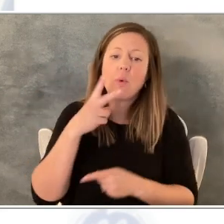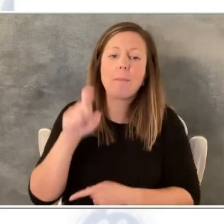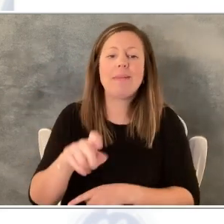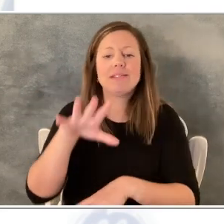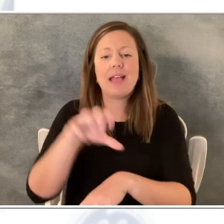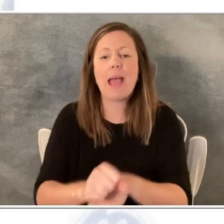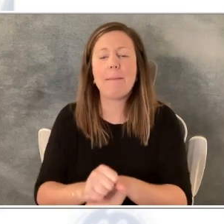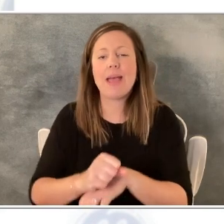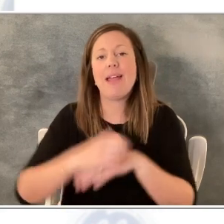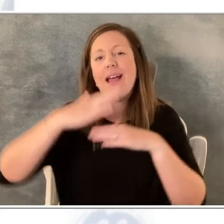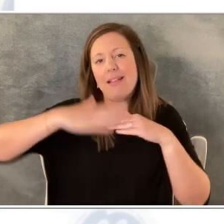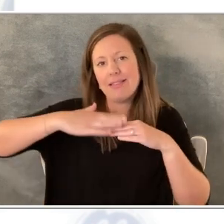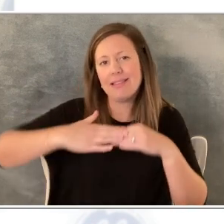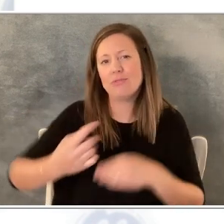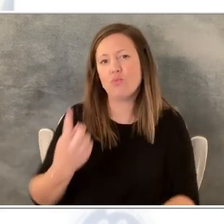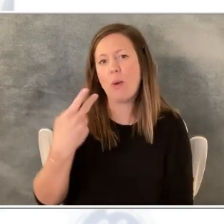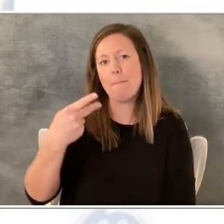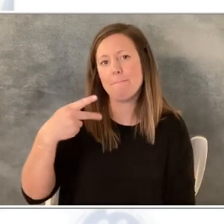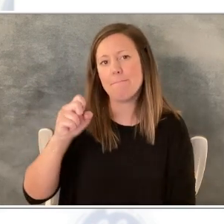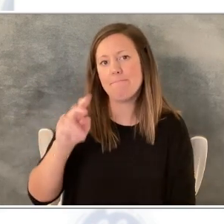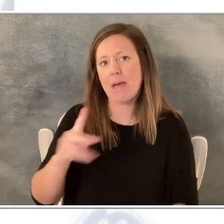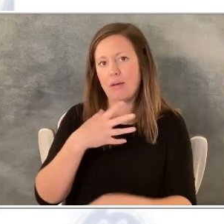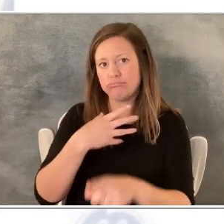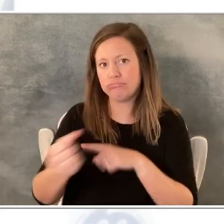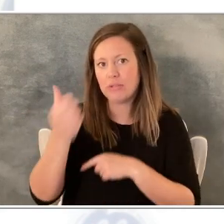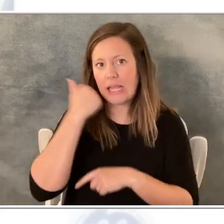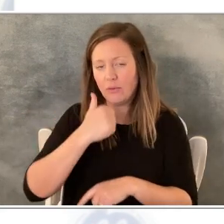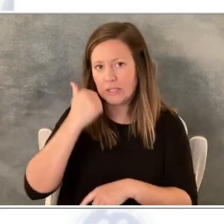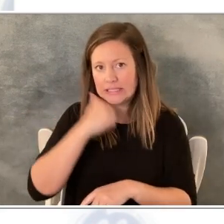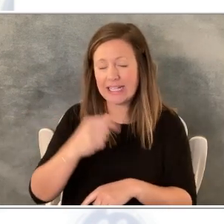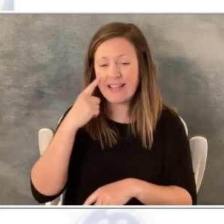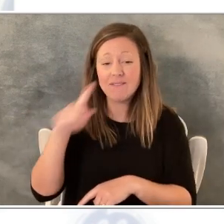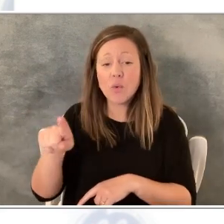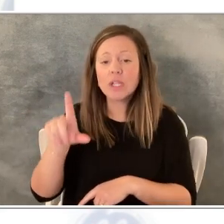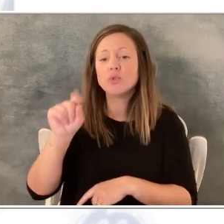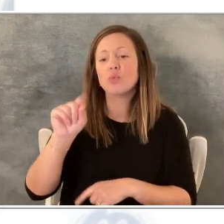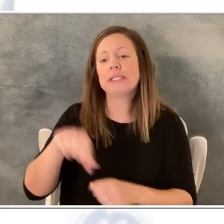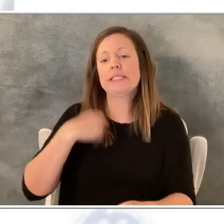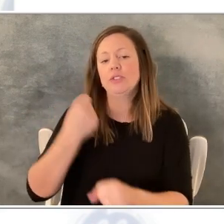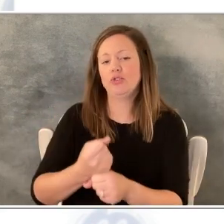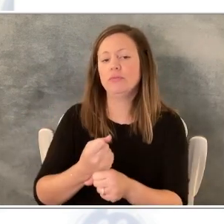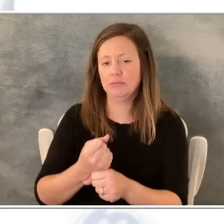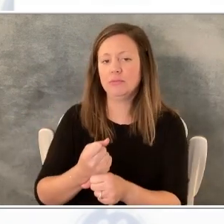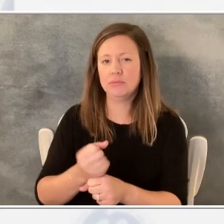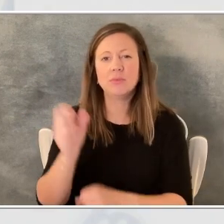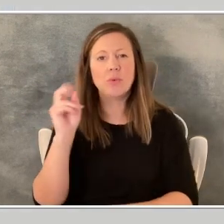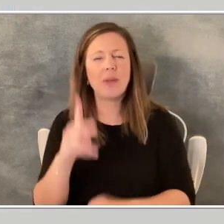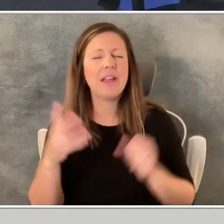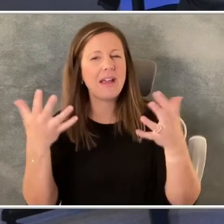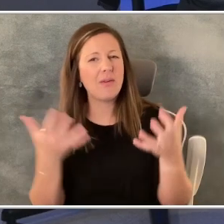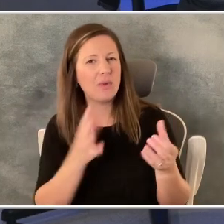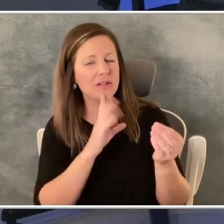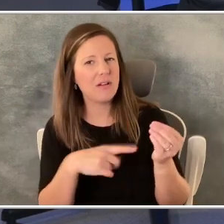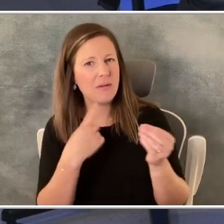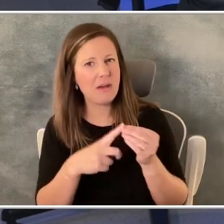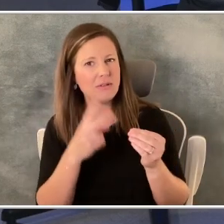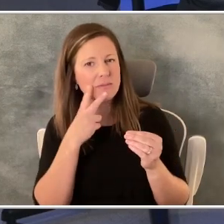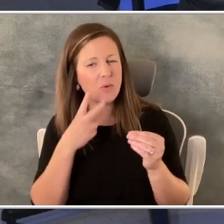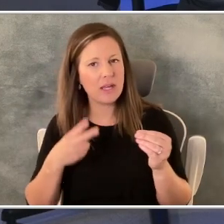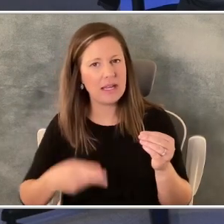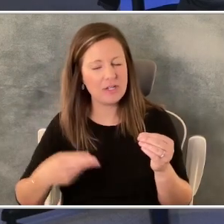of cigarettes a day for 20 years. So let's talk about smoking history, Dr. Wilkerson,